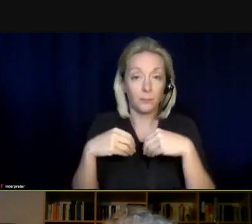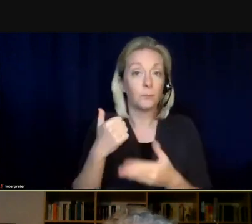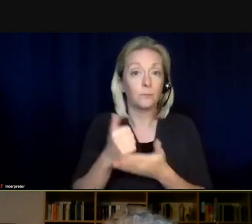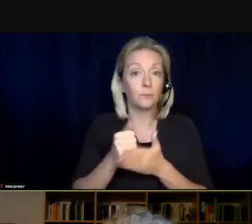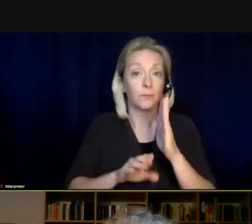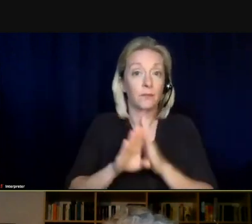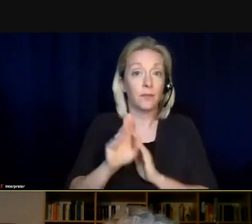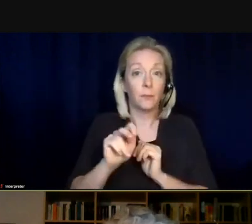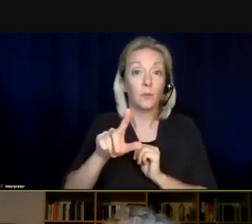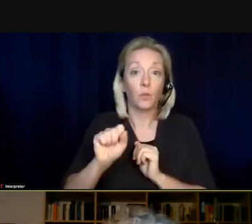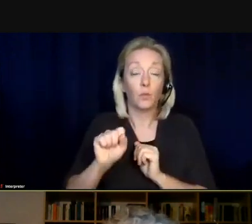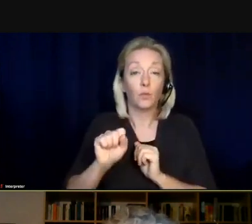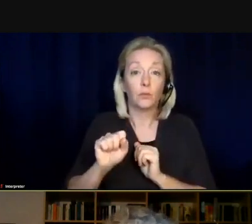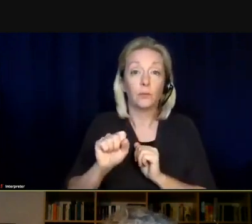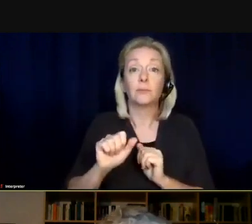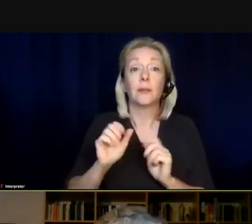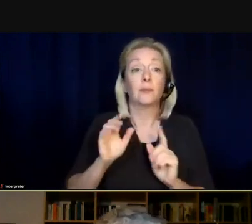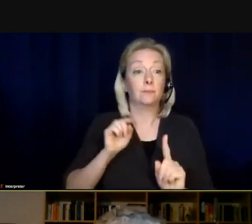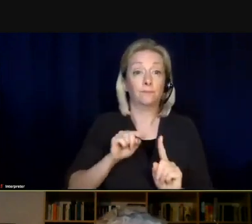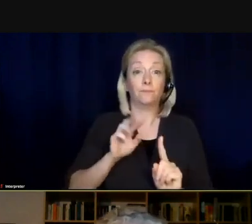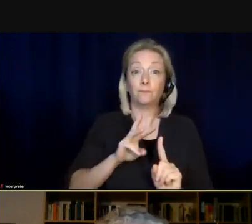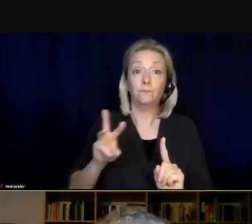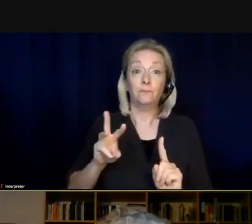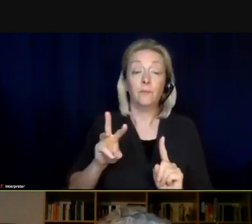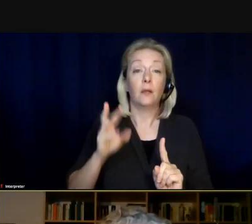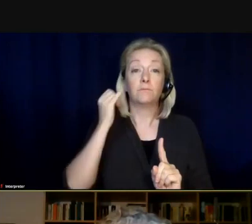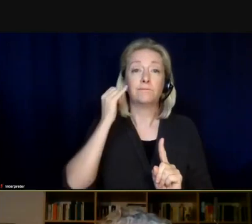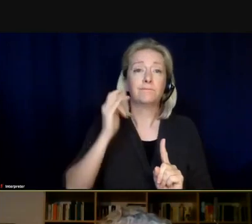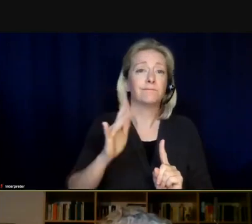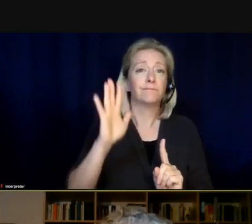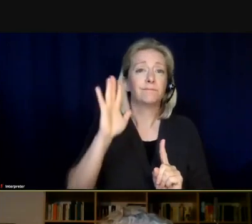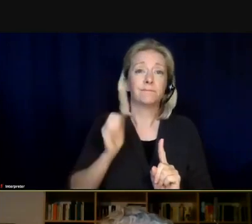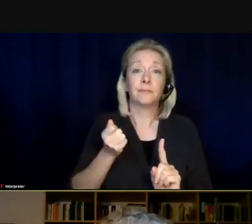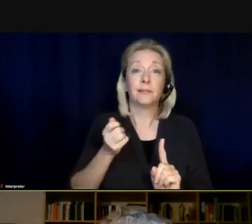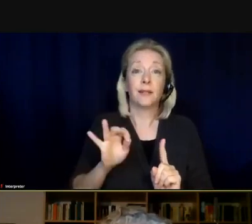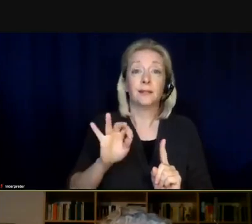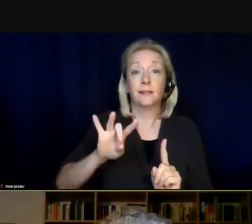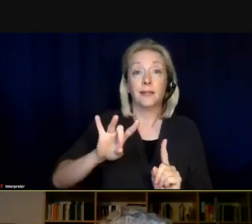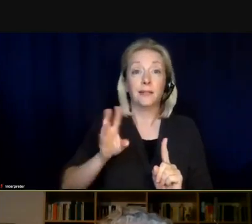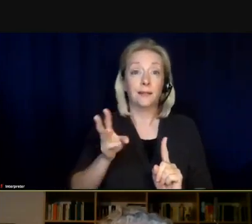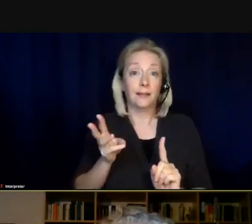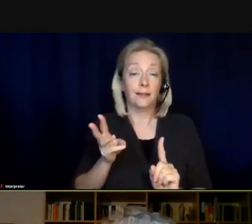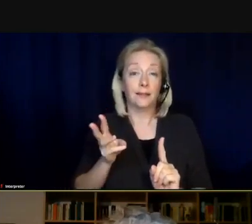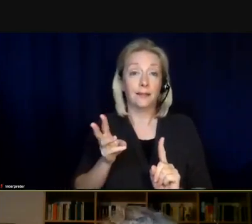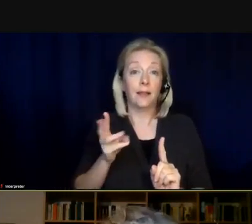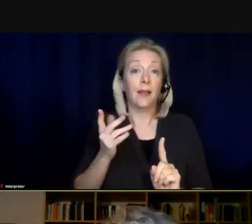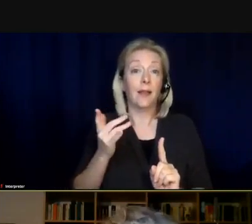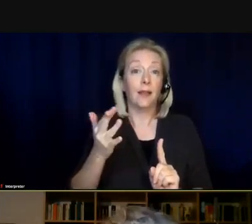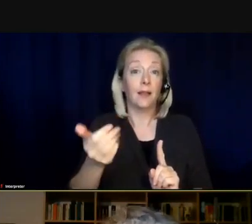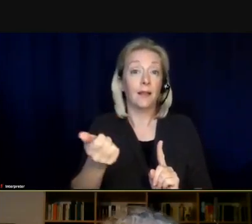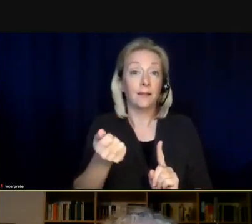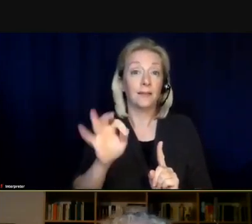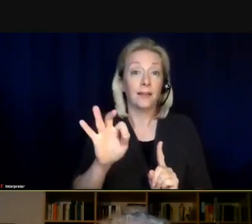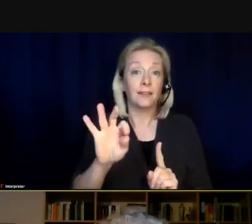IDRT began in 1986, and we started building software in the early